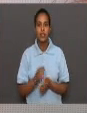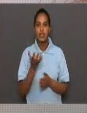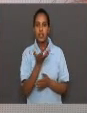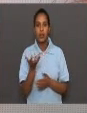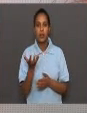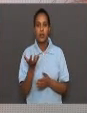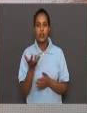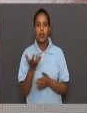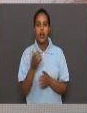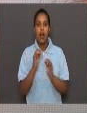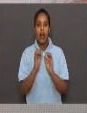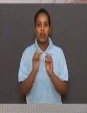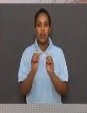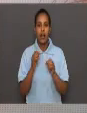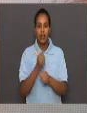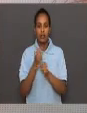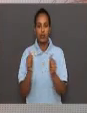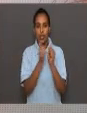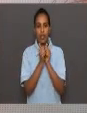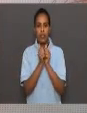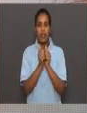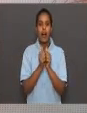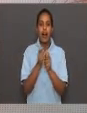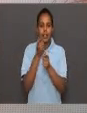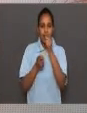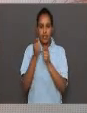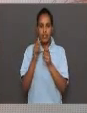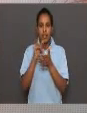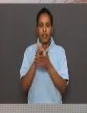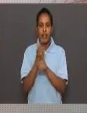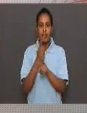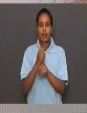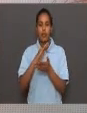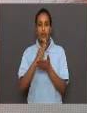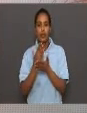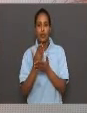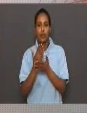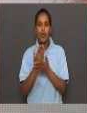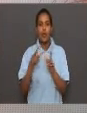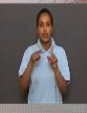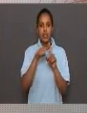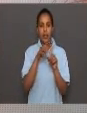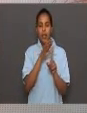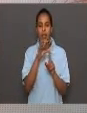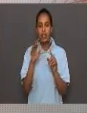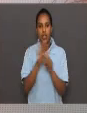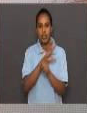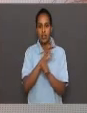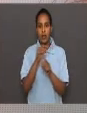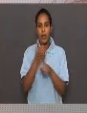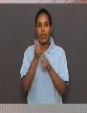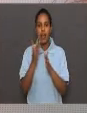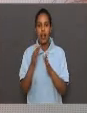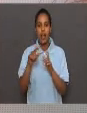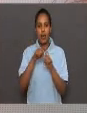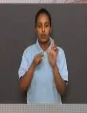The substance is held together by the attraction that exists between the positively charged